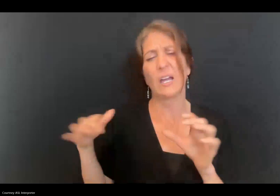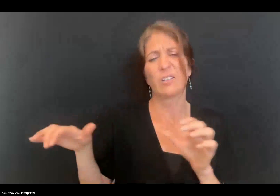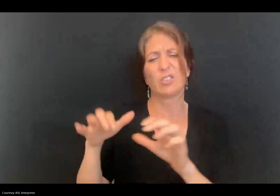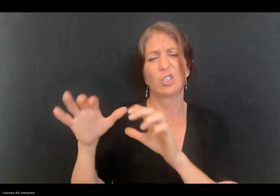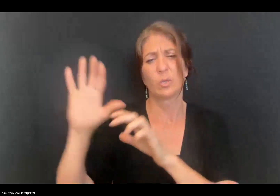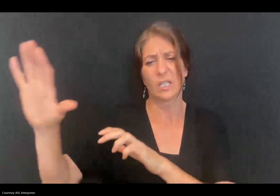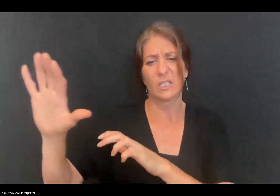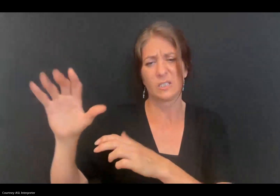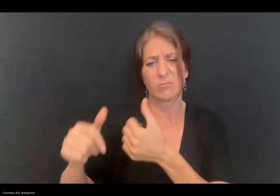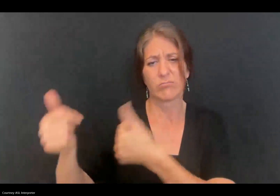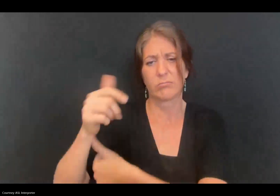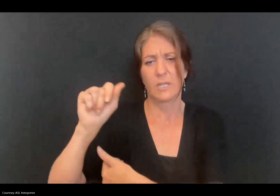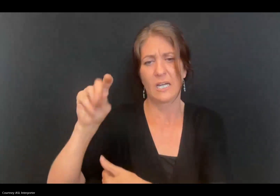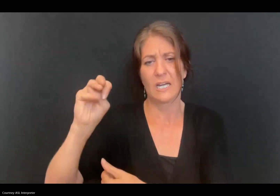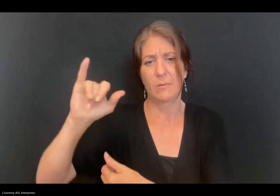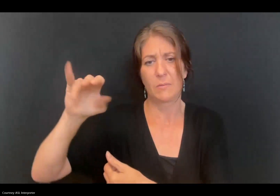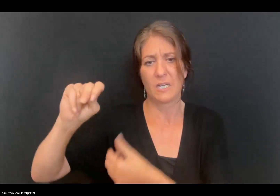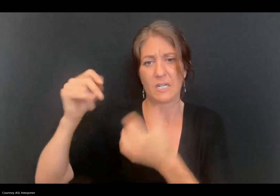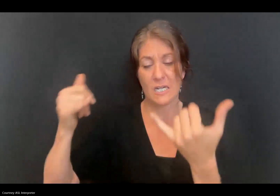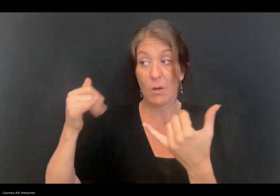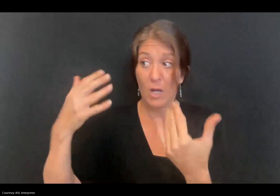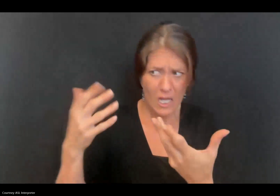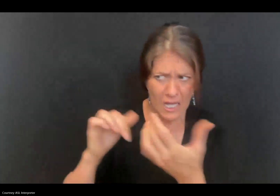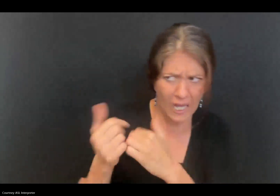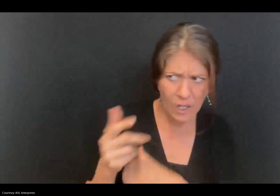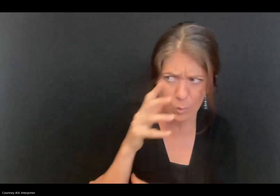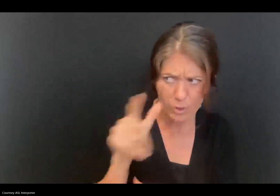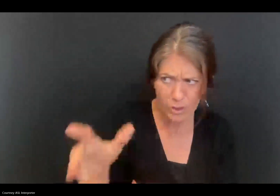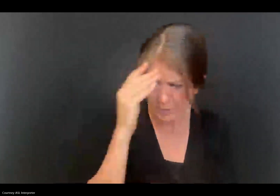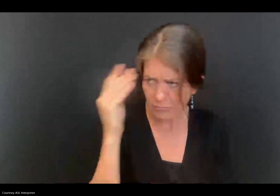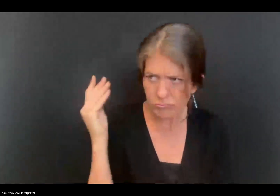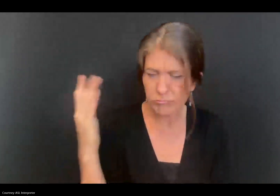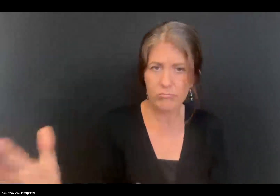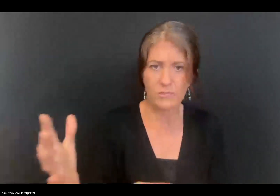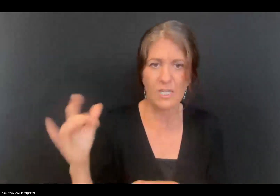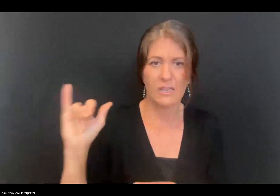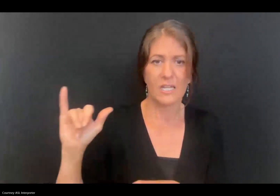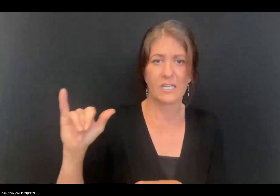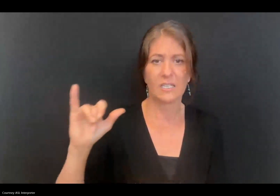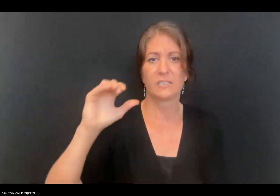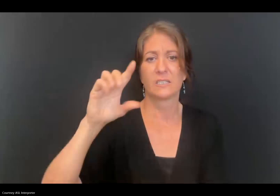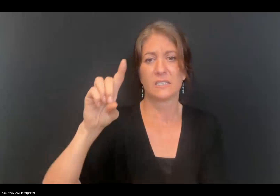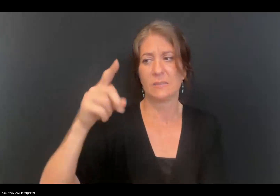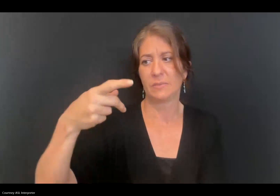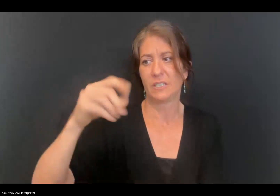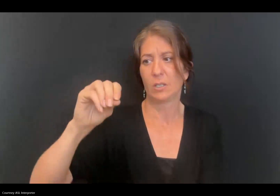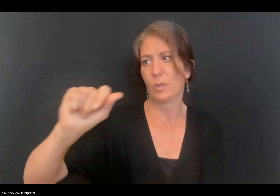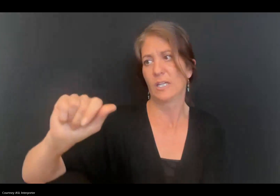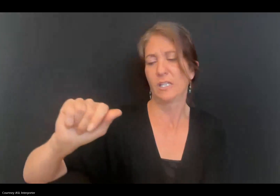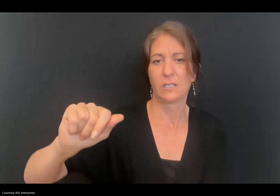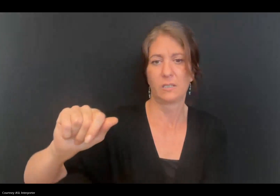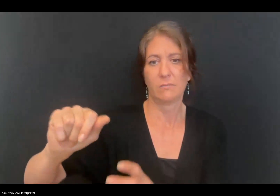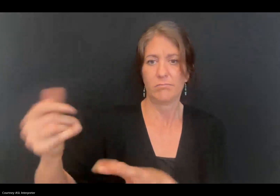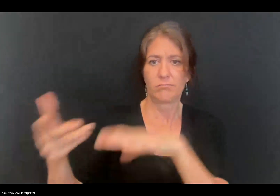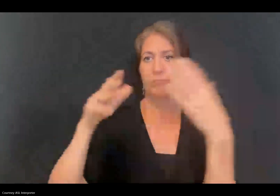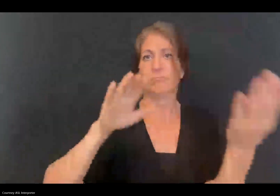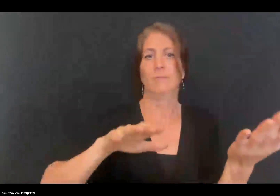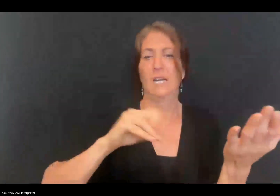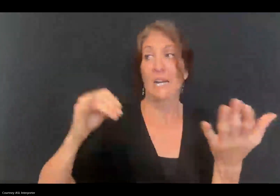How are you going to be alerted that, his DPOA, kicked the bucket and now he needs some help from